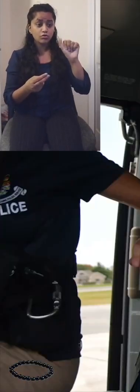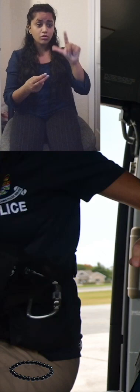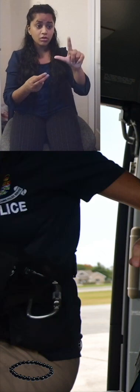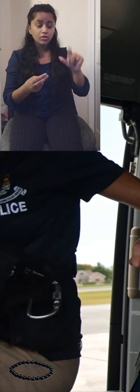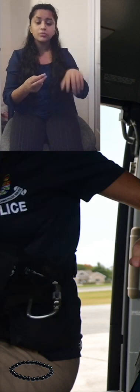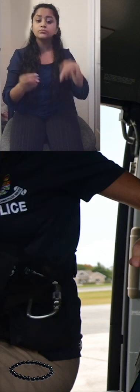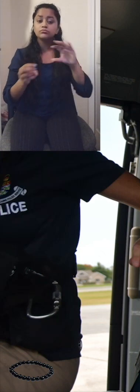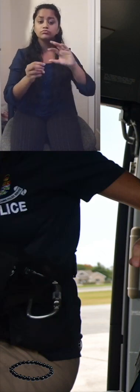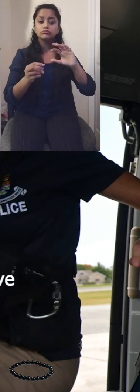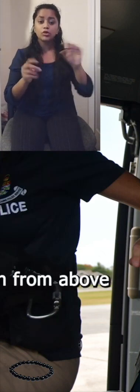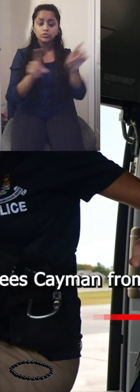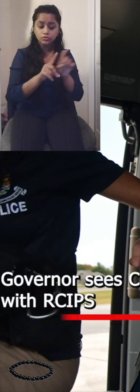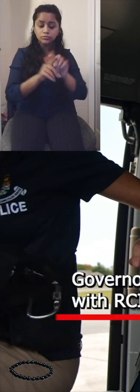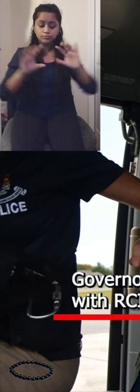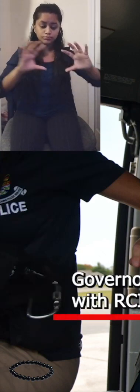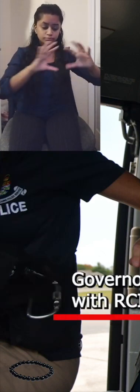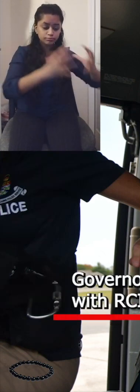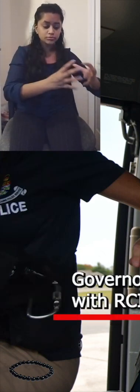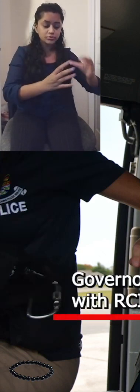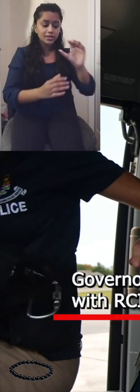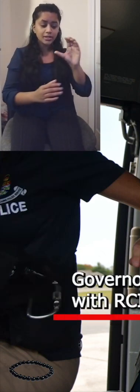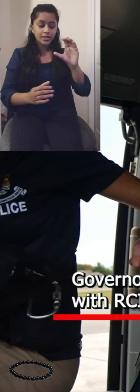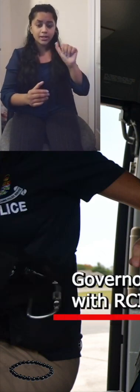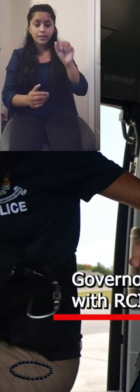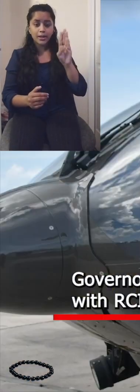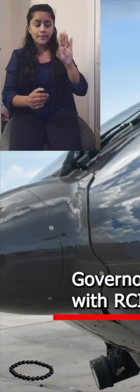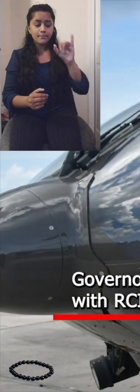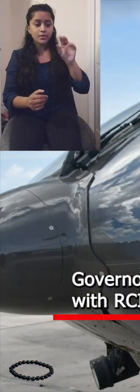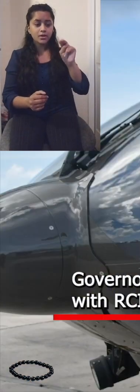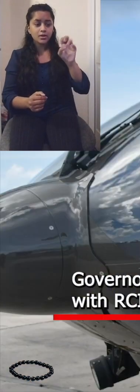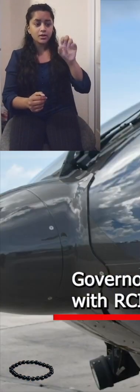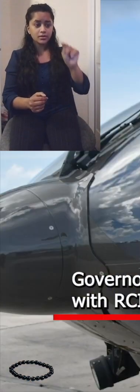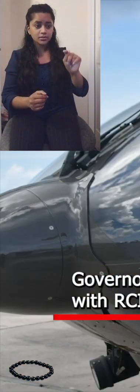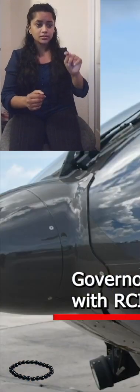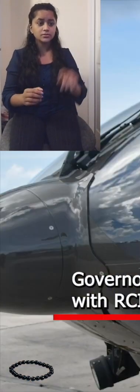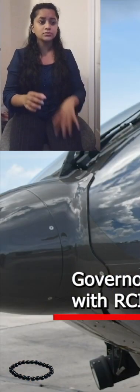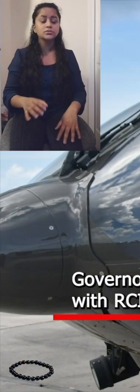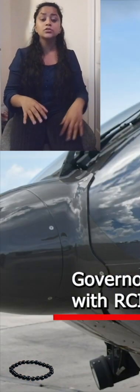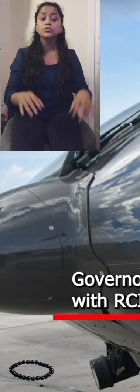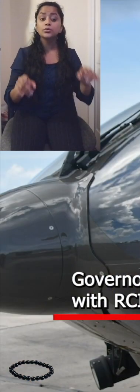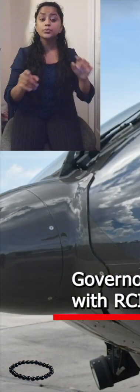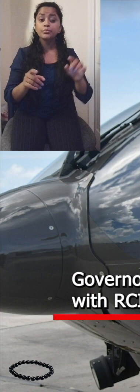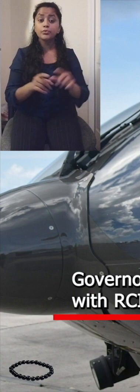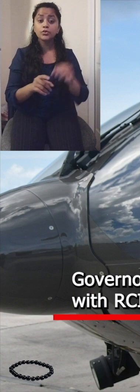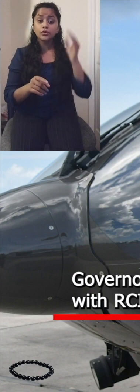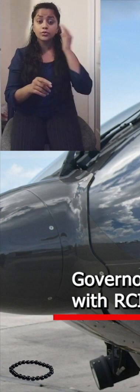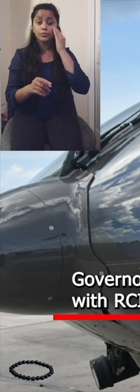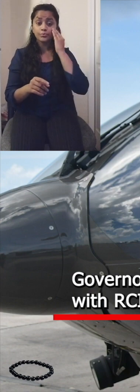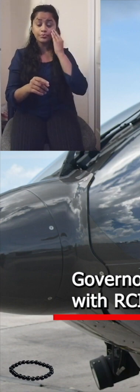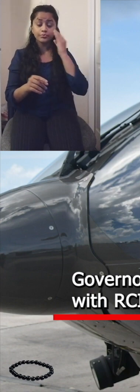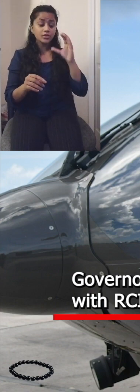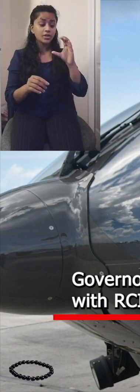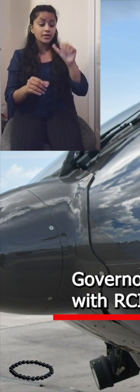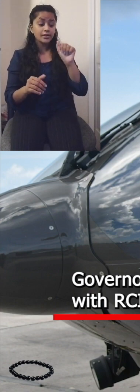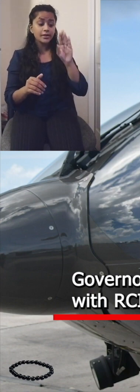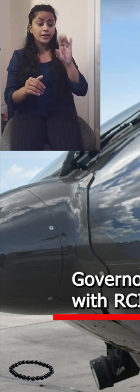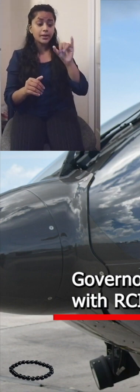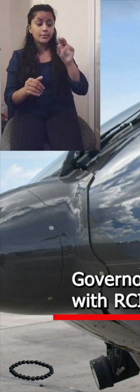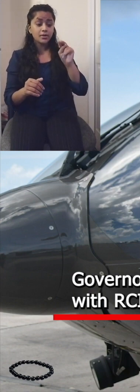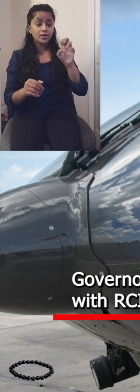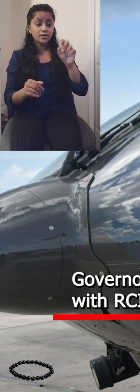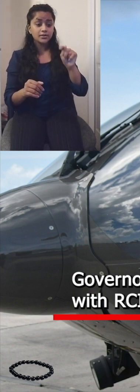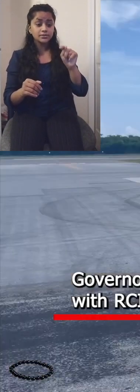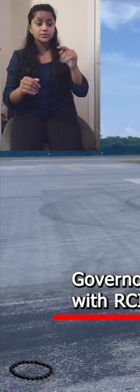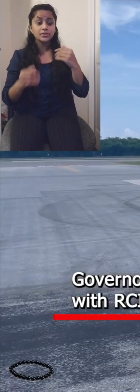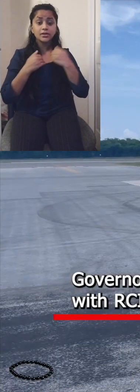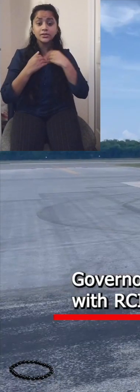cabinet. It's a great pleasure every week to be chairing the cabinet meeting. So as you probably know, the